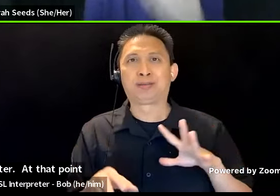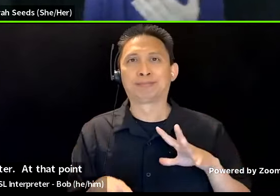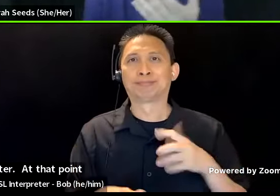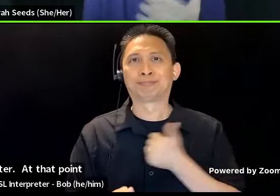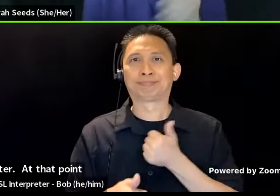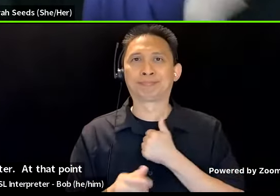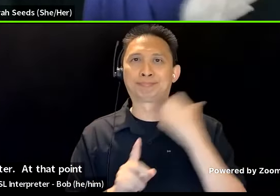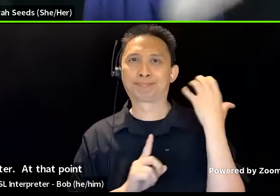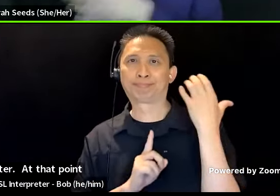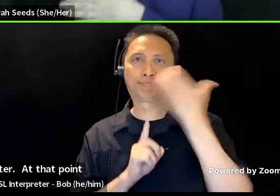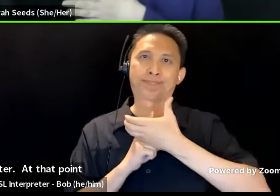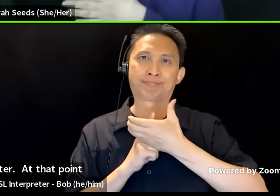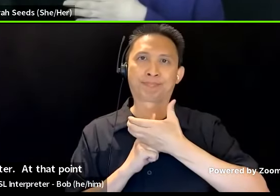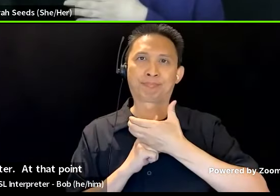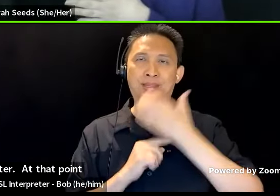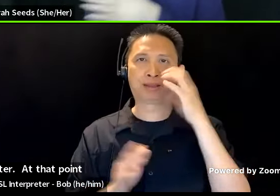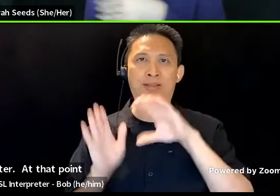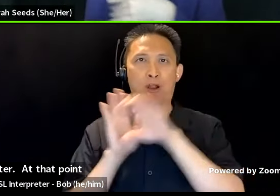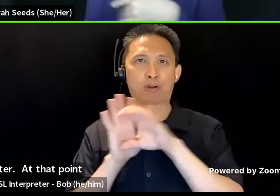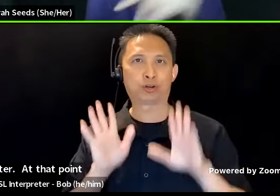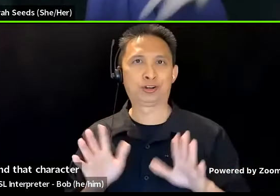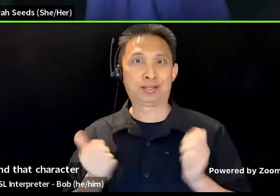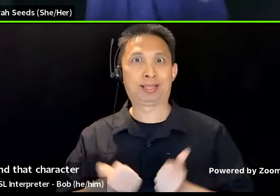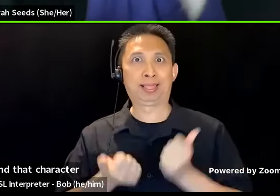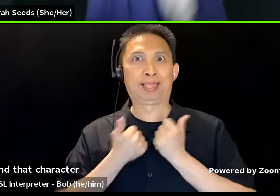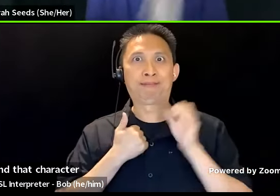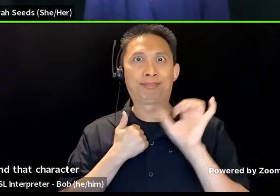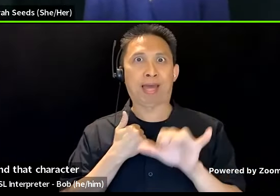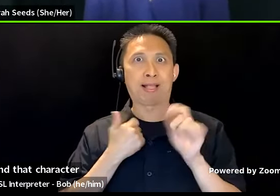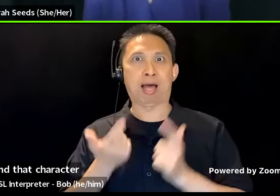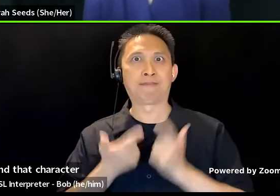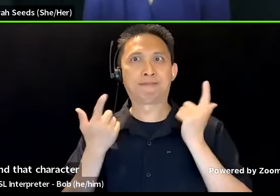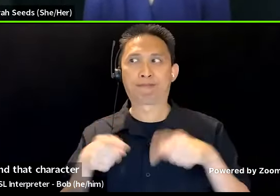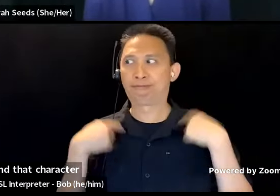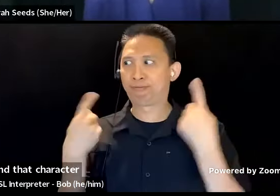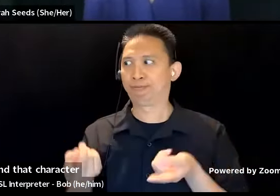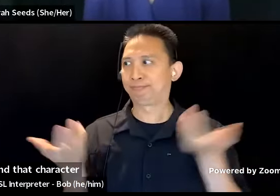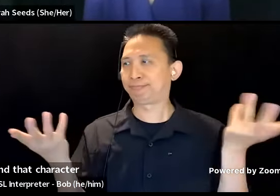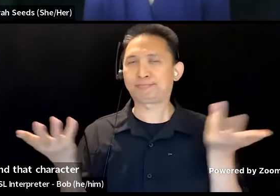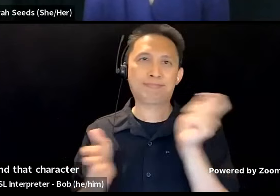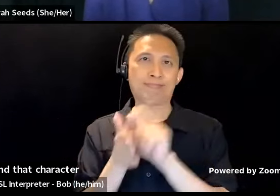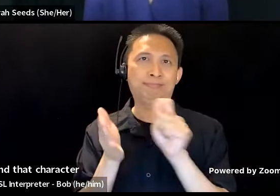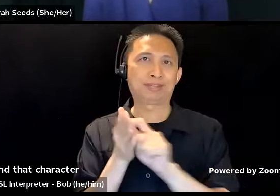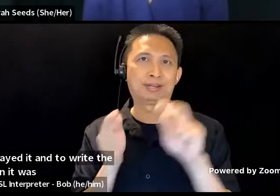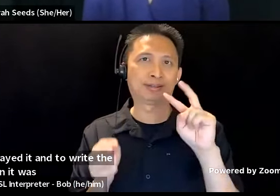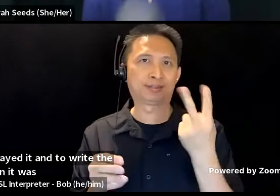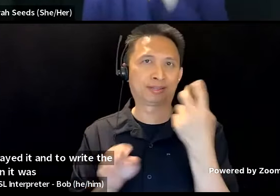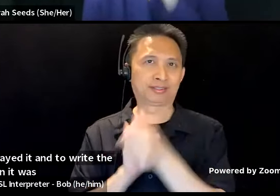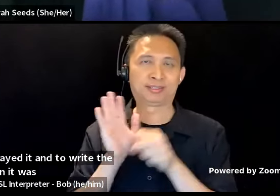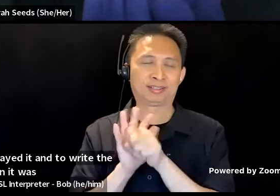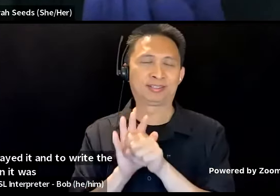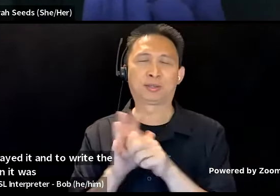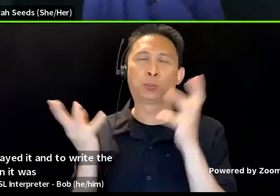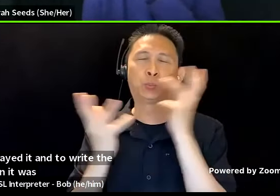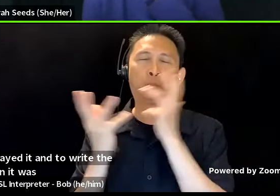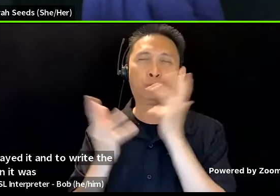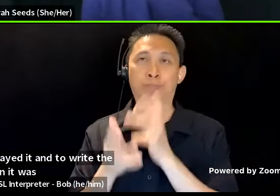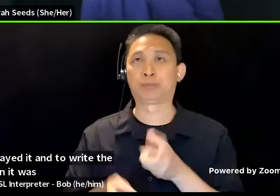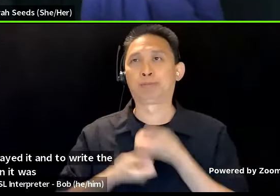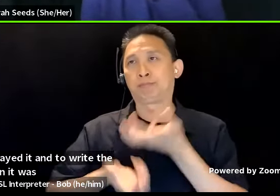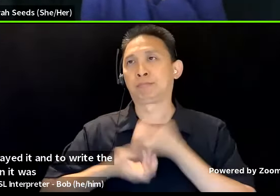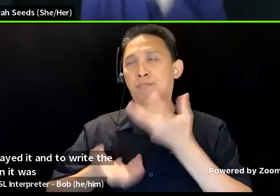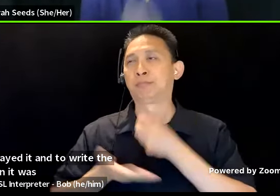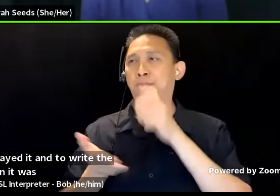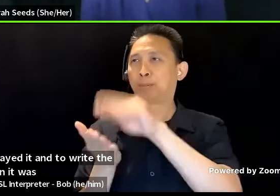had played it. So to write the second season was like, it was like so wonderful and so on a roll with that. But like